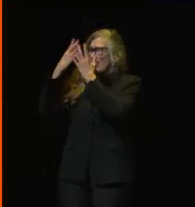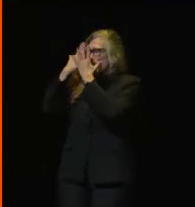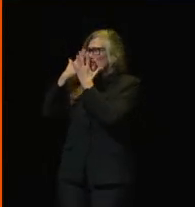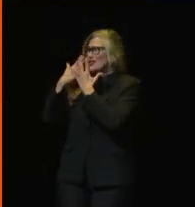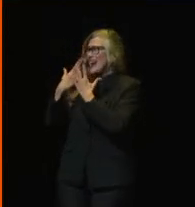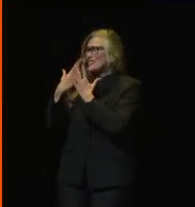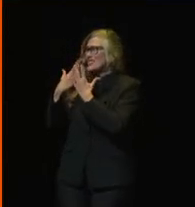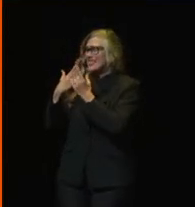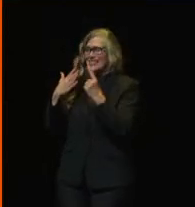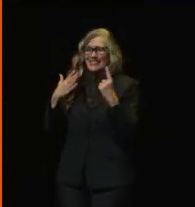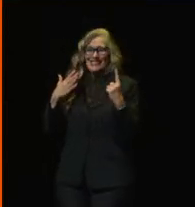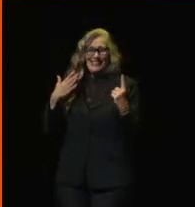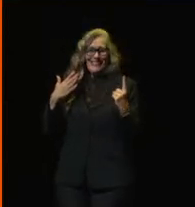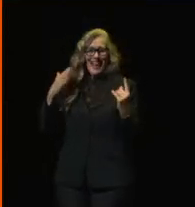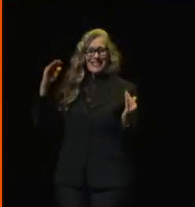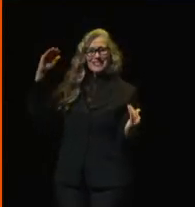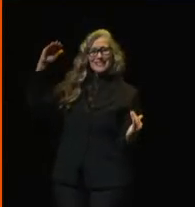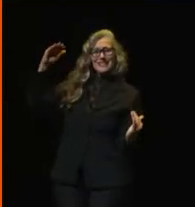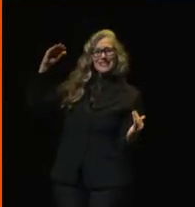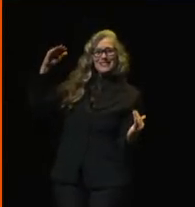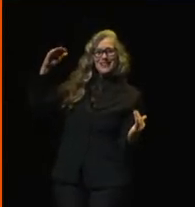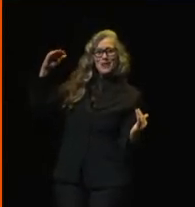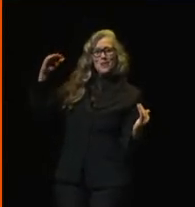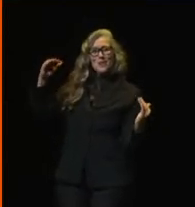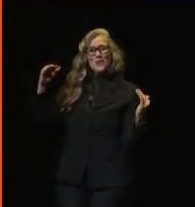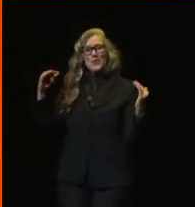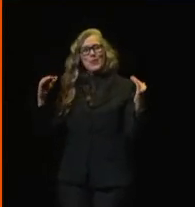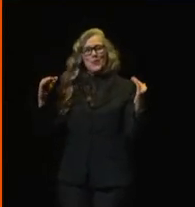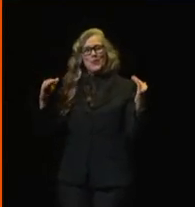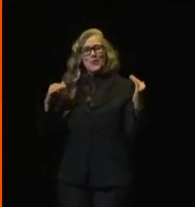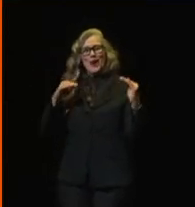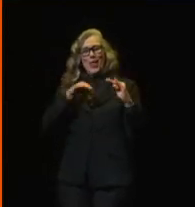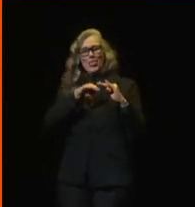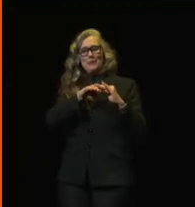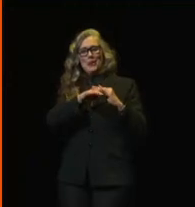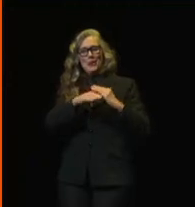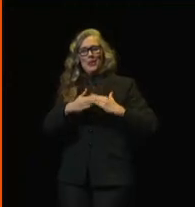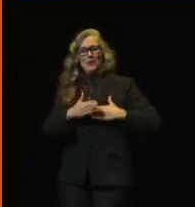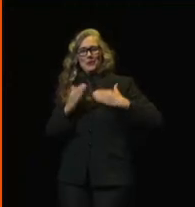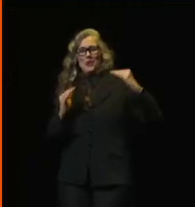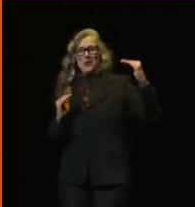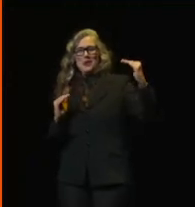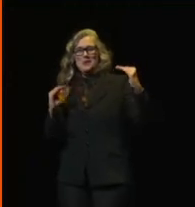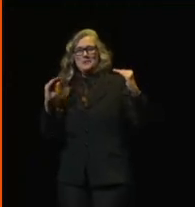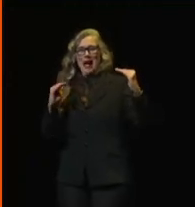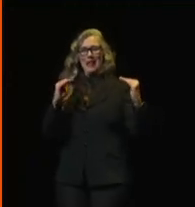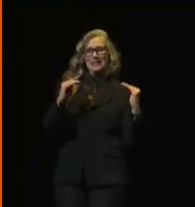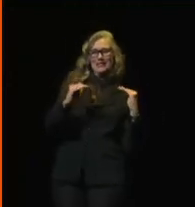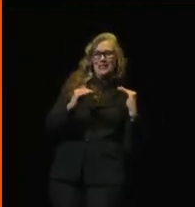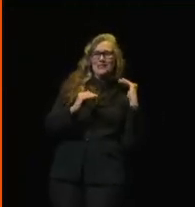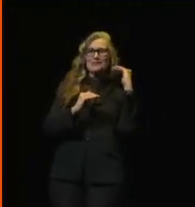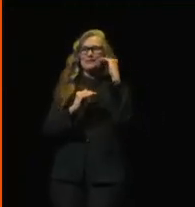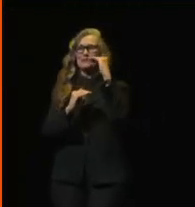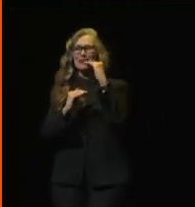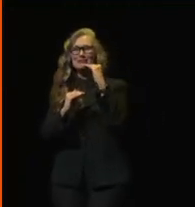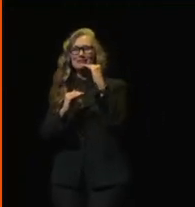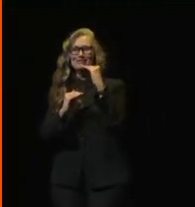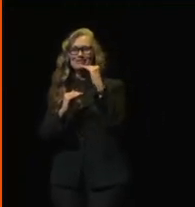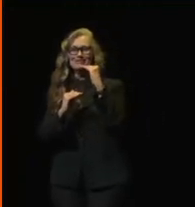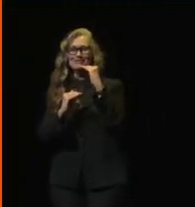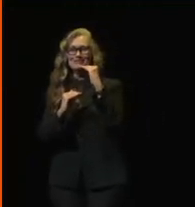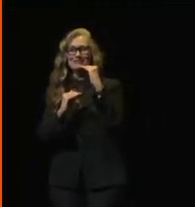And while our hearts are broken today, Ady forged a time